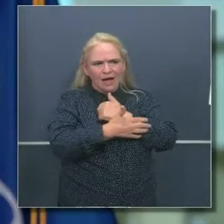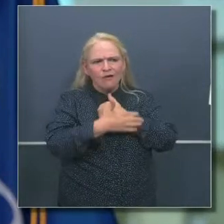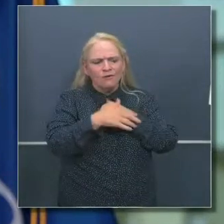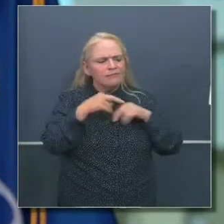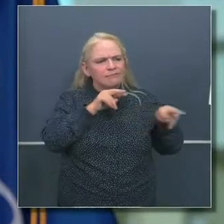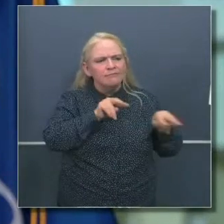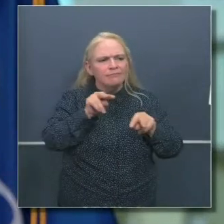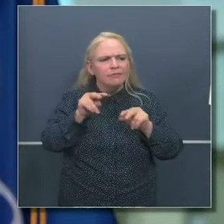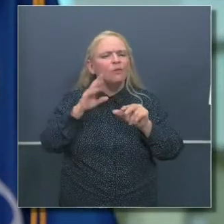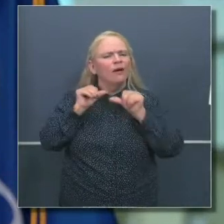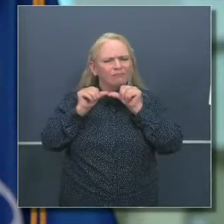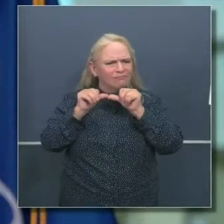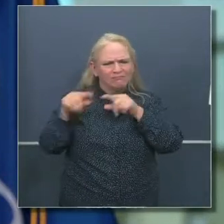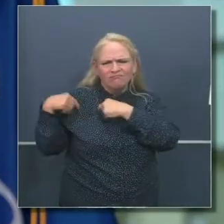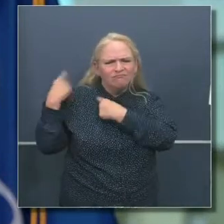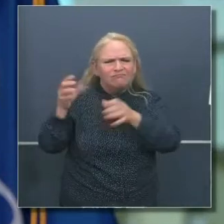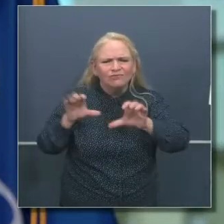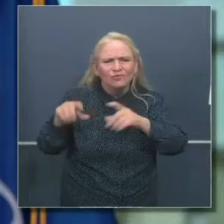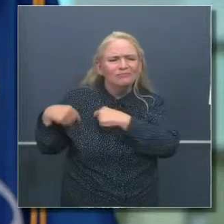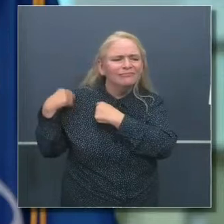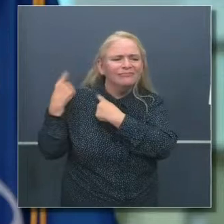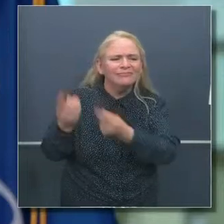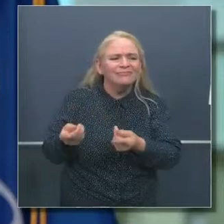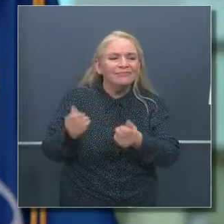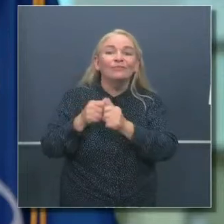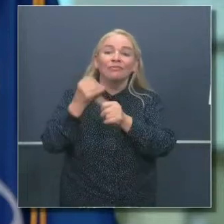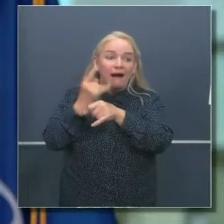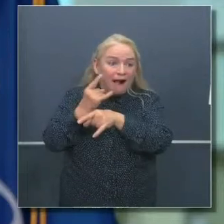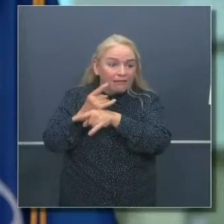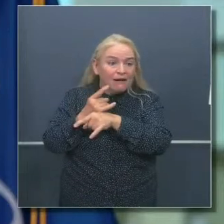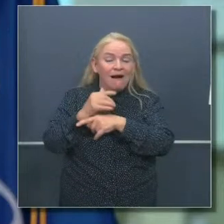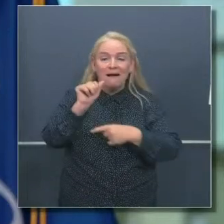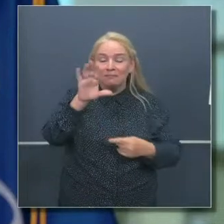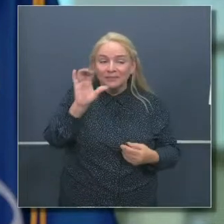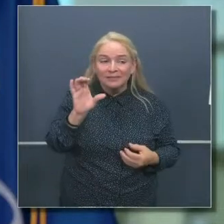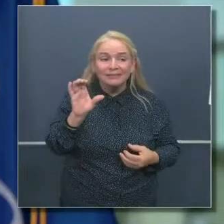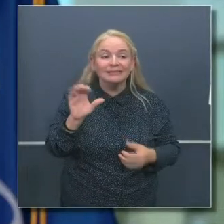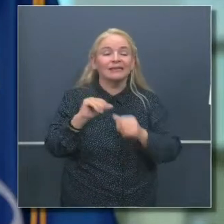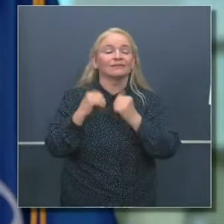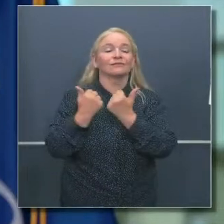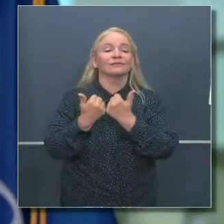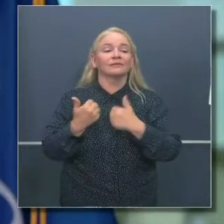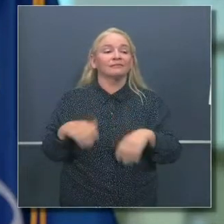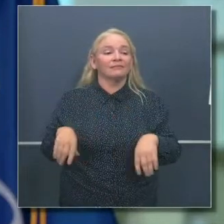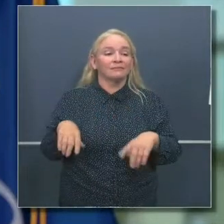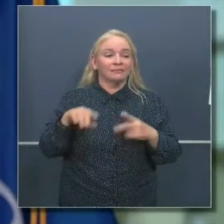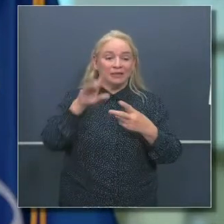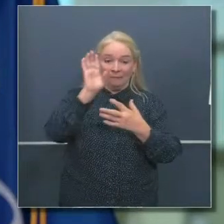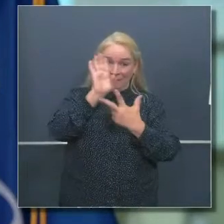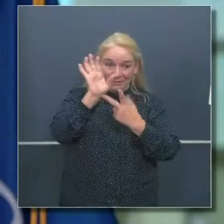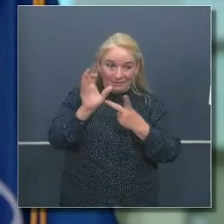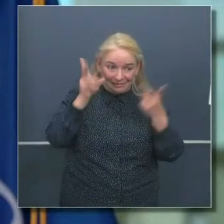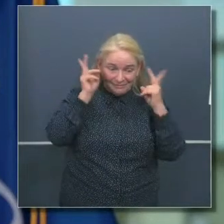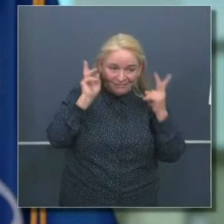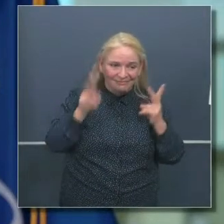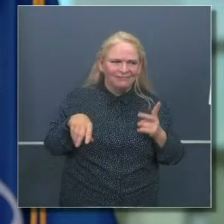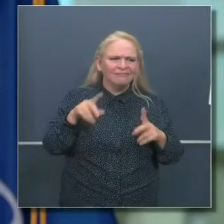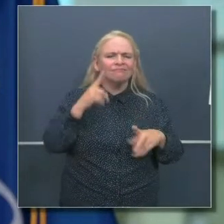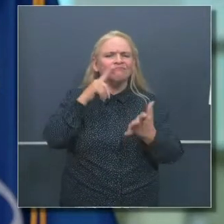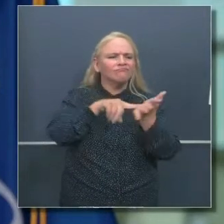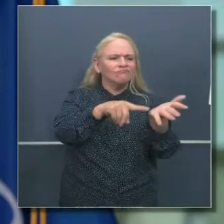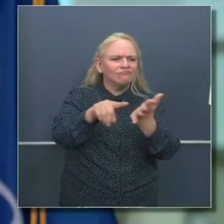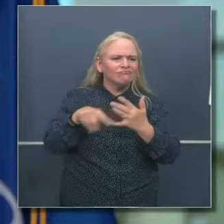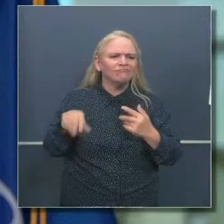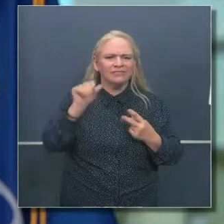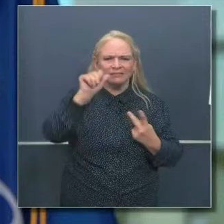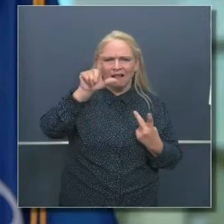have been enforcing at the Alcohol Beverage Control. We have been enforcing for months at BBC. We'll continue to build on